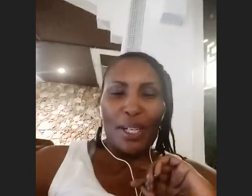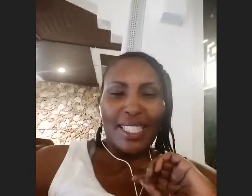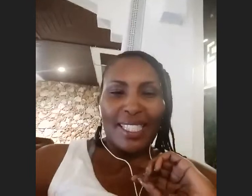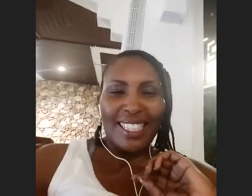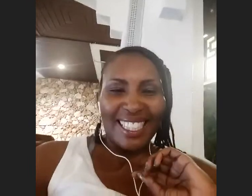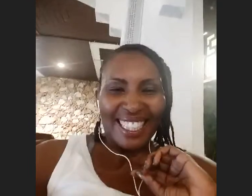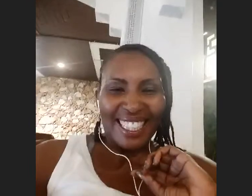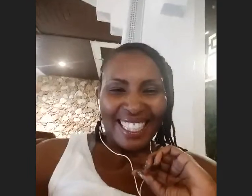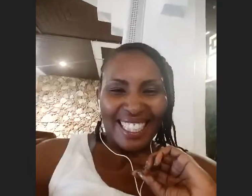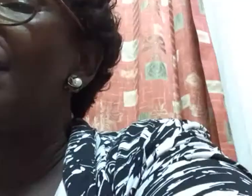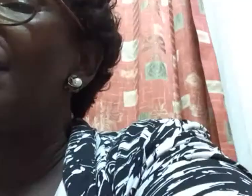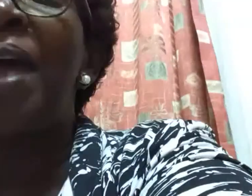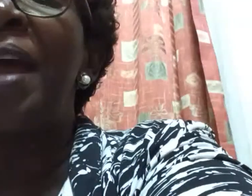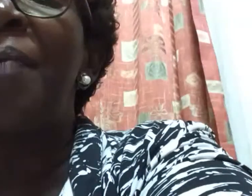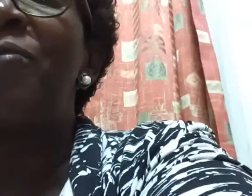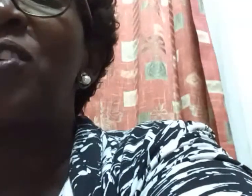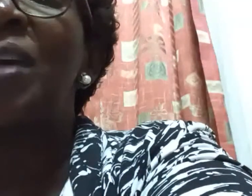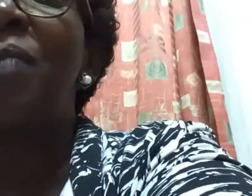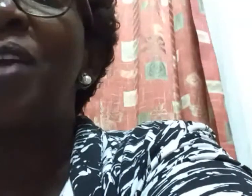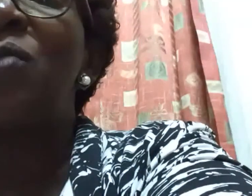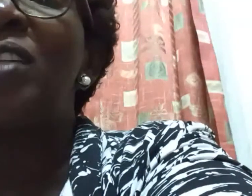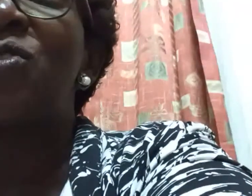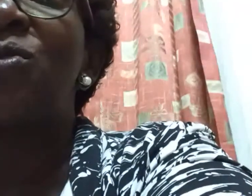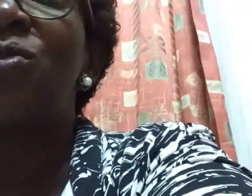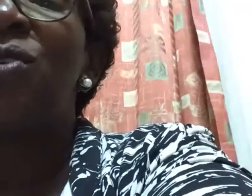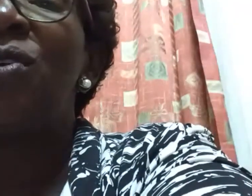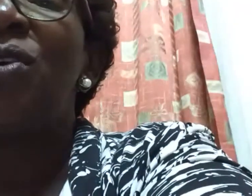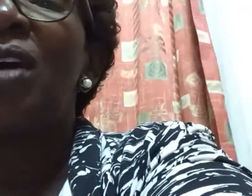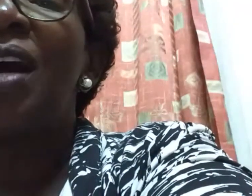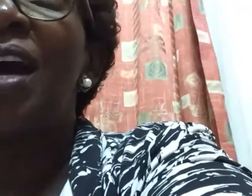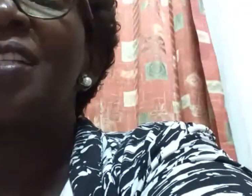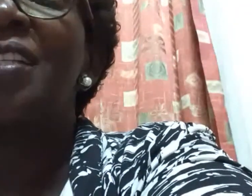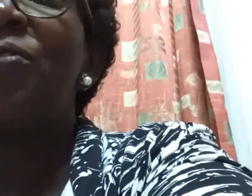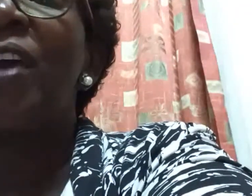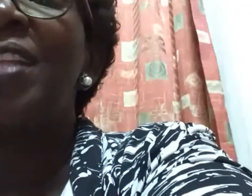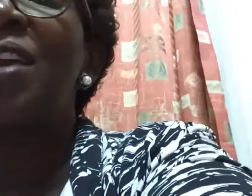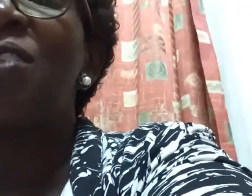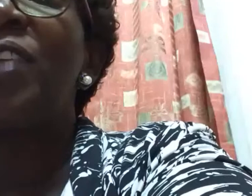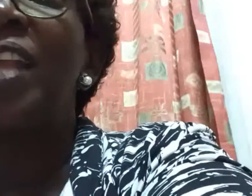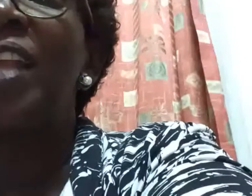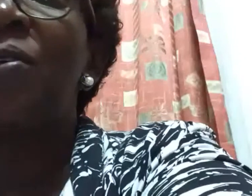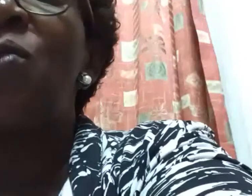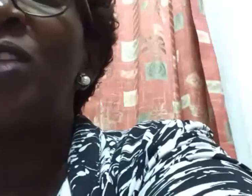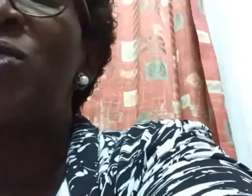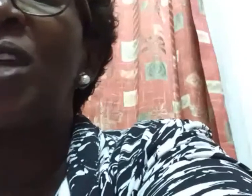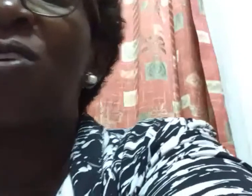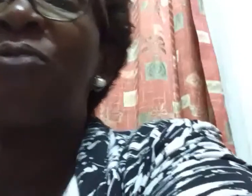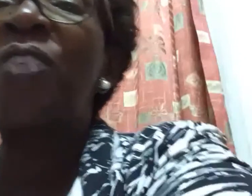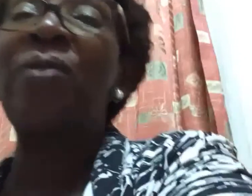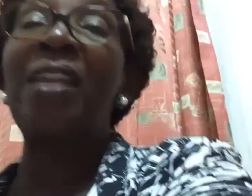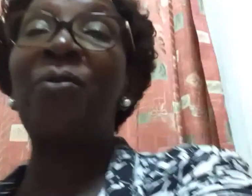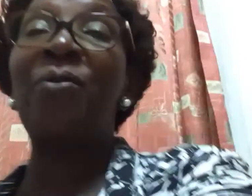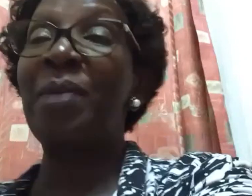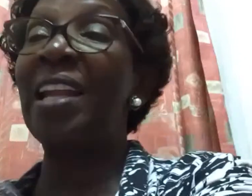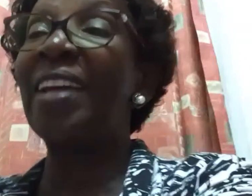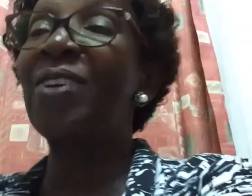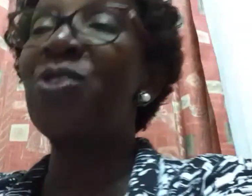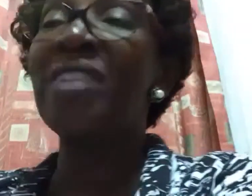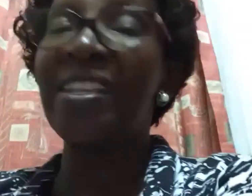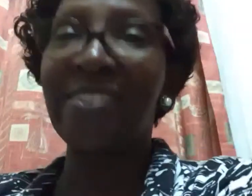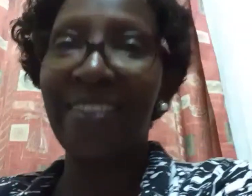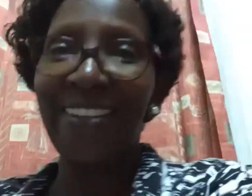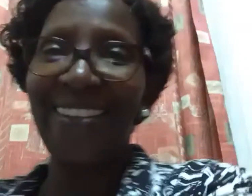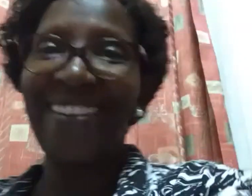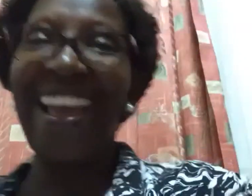our audience. And there my number for someone who wants to ask me for healthy coffee like that, or who wants to take coffee with me like